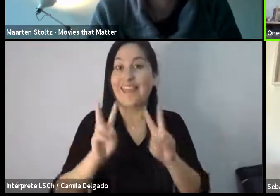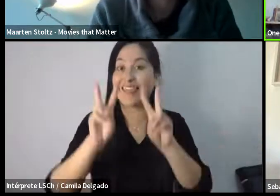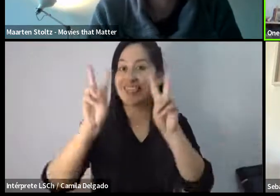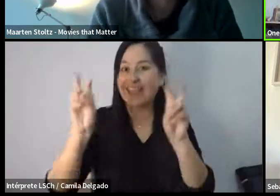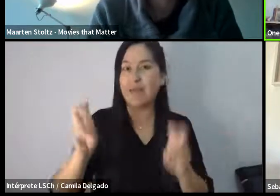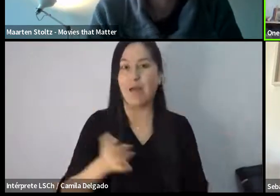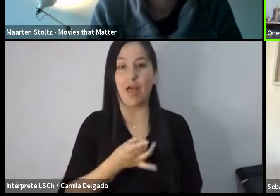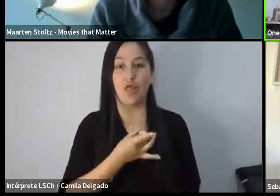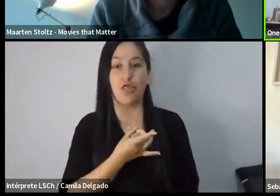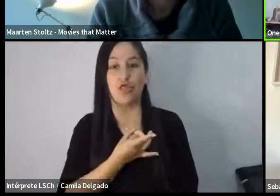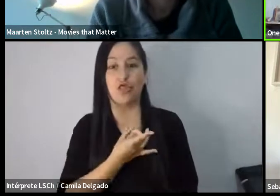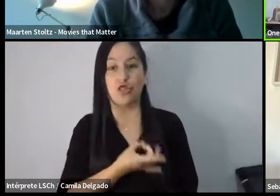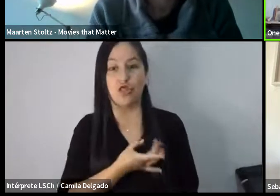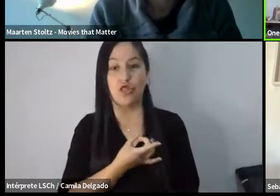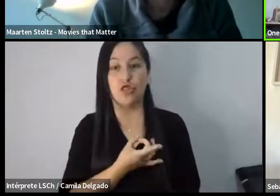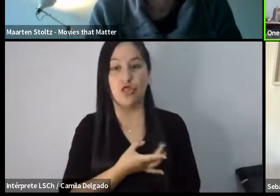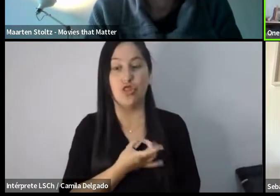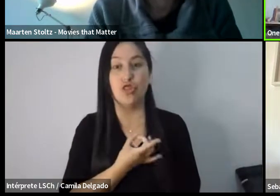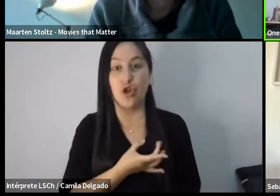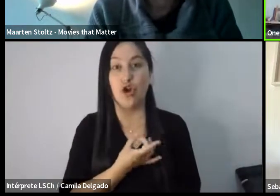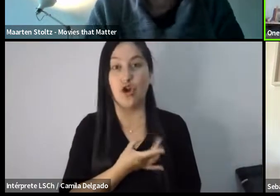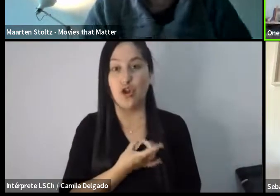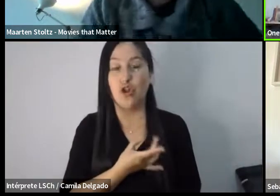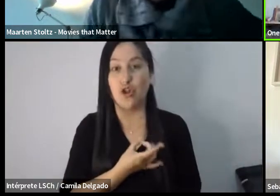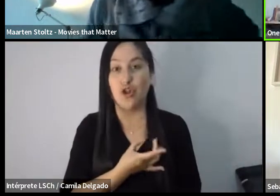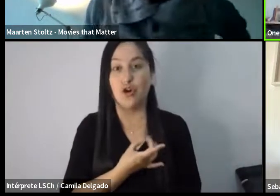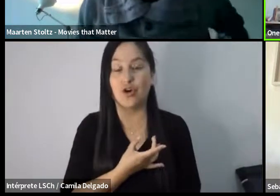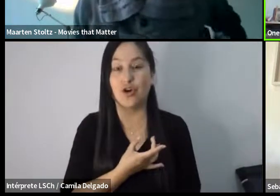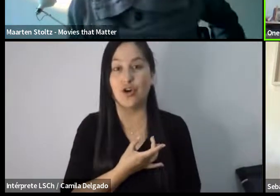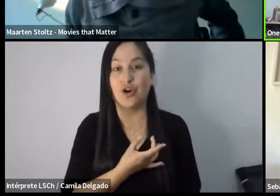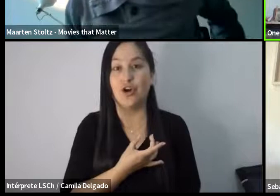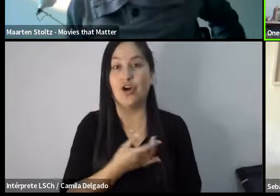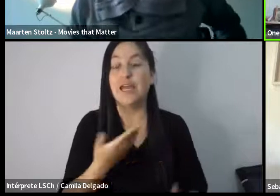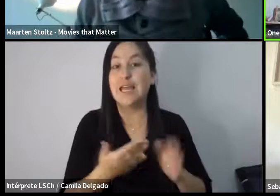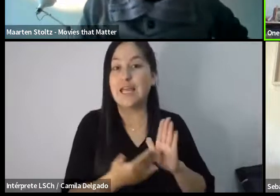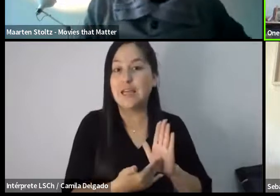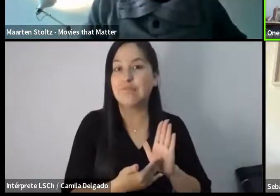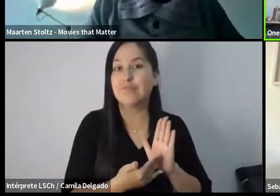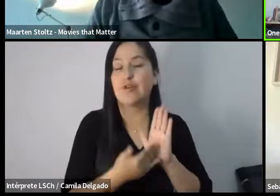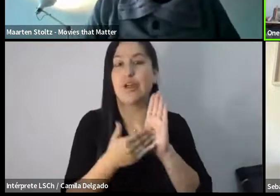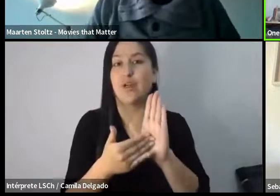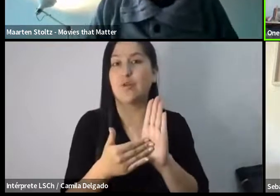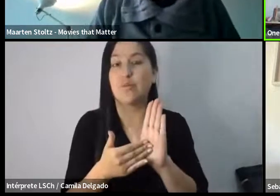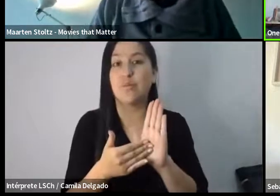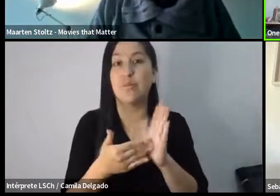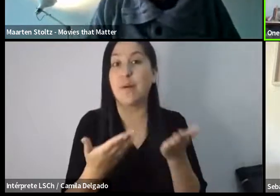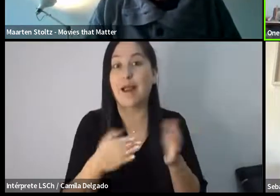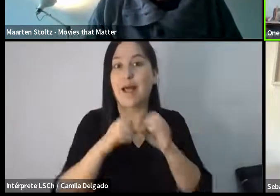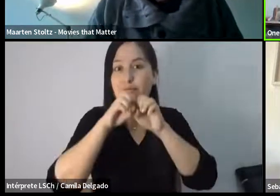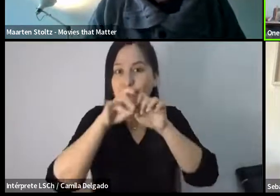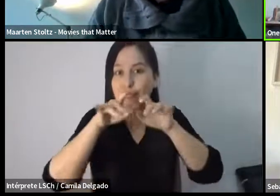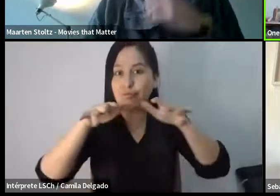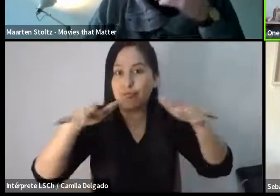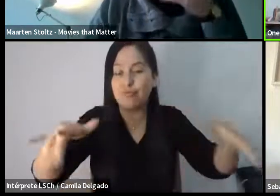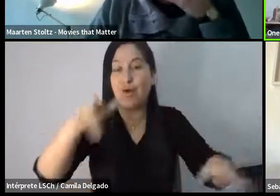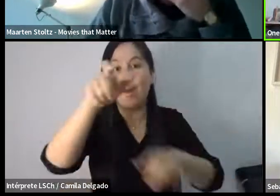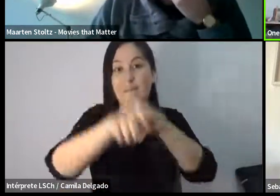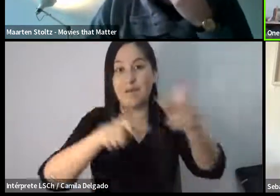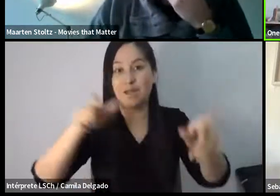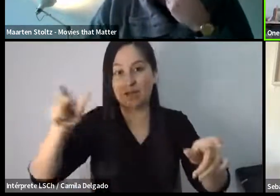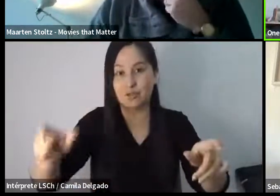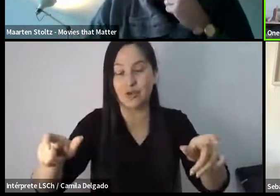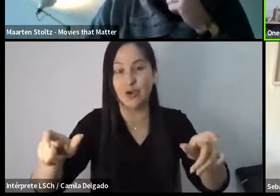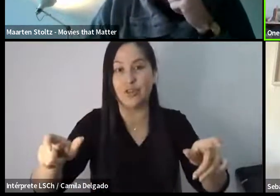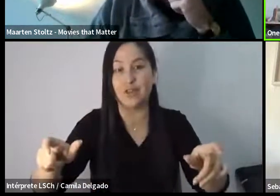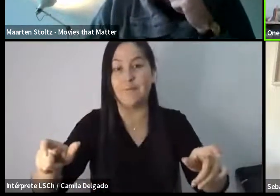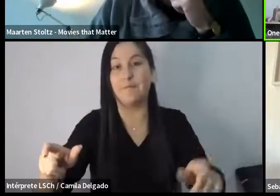viewers as possible. So we use the films of the production of Czech television in our festival. And on the other hand, for